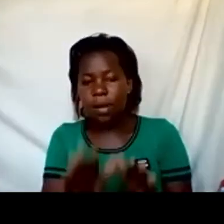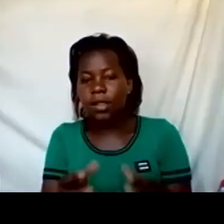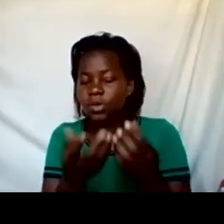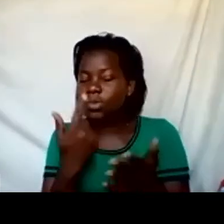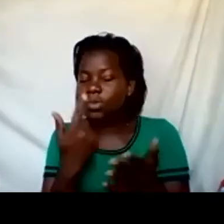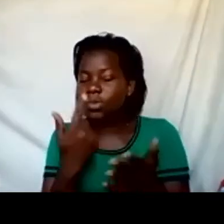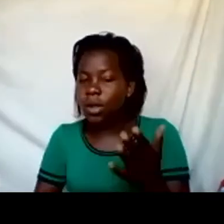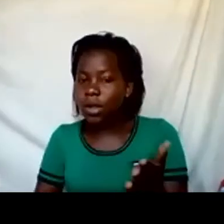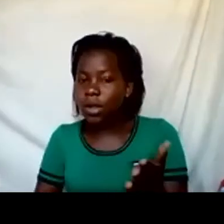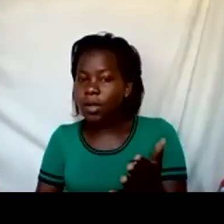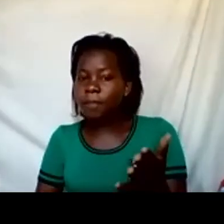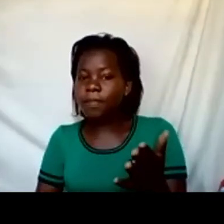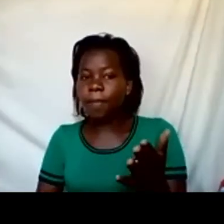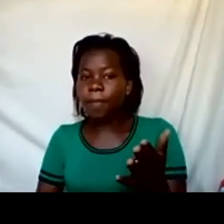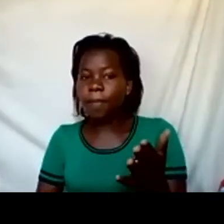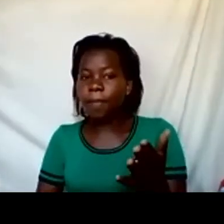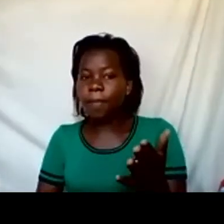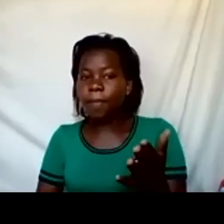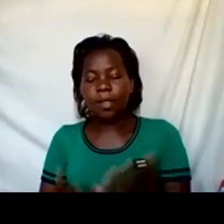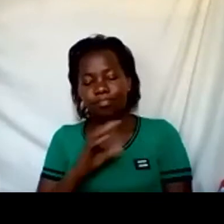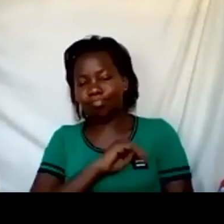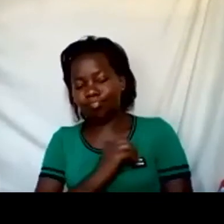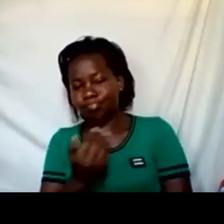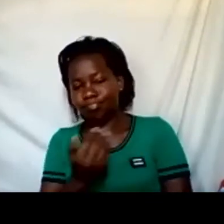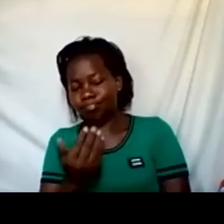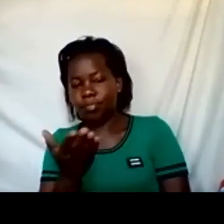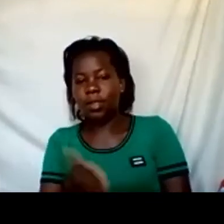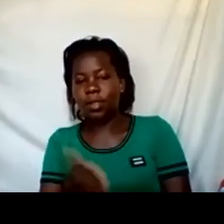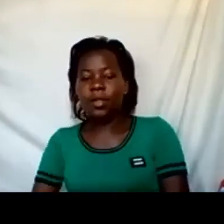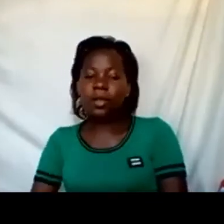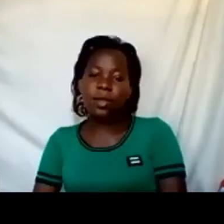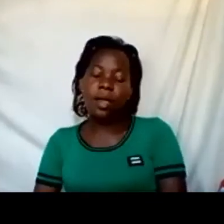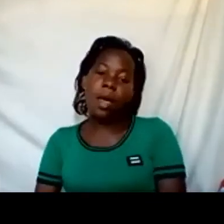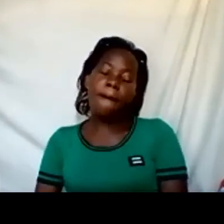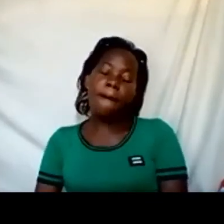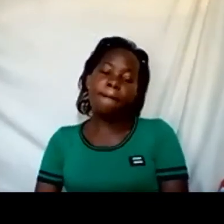bear with me. Yes, so there's a lot of